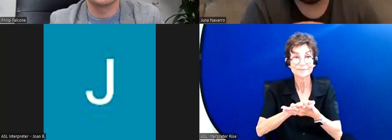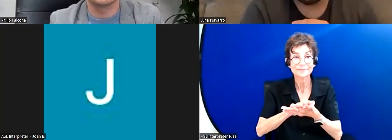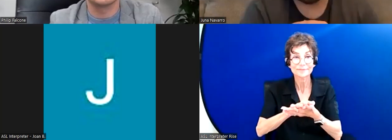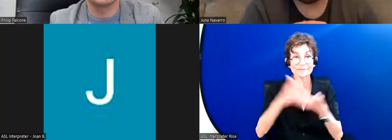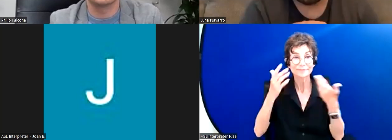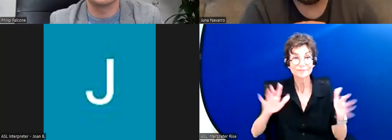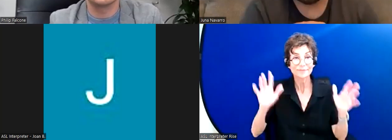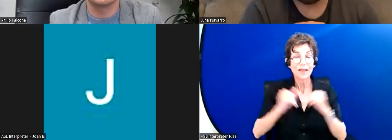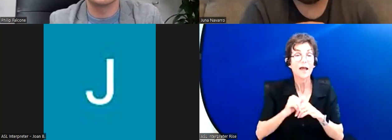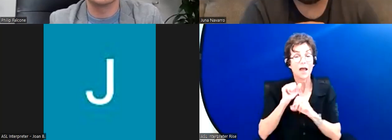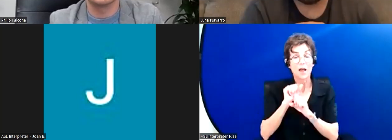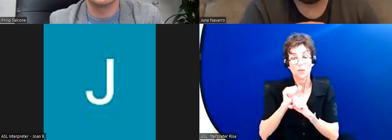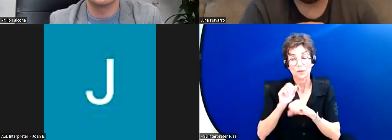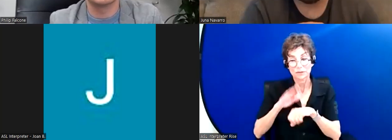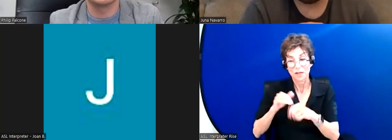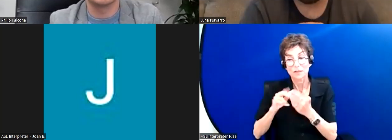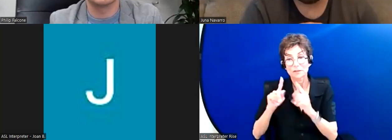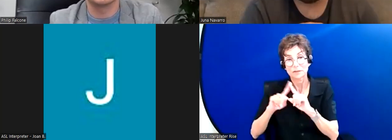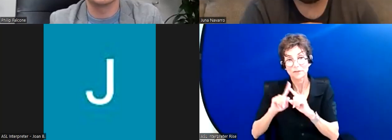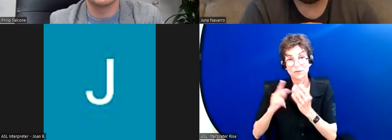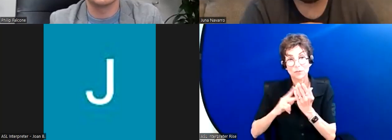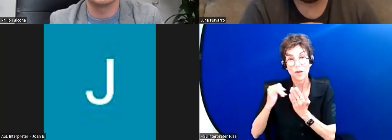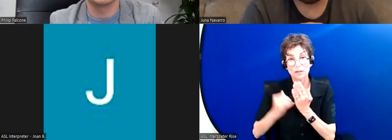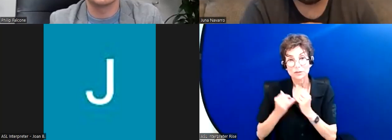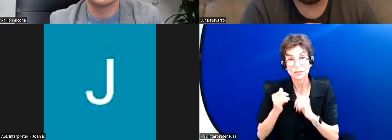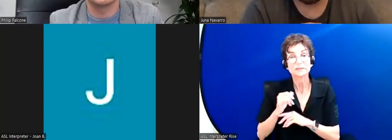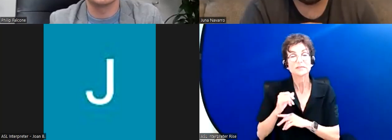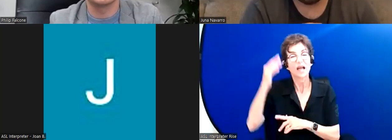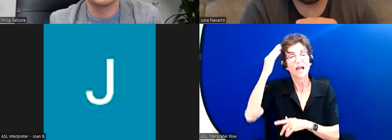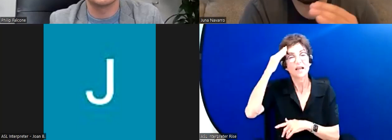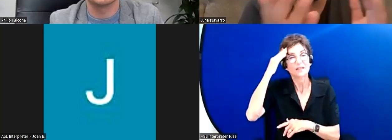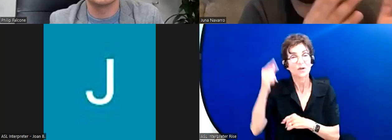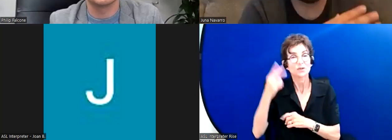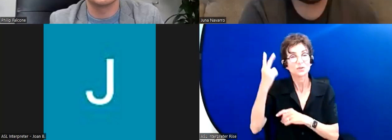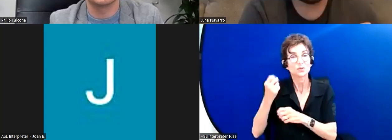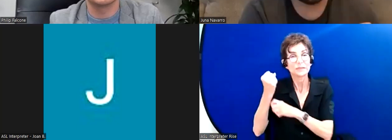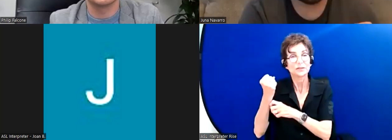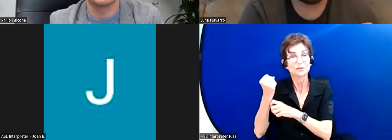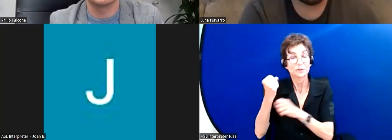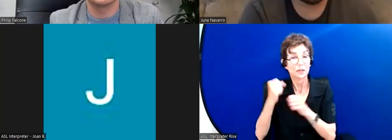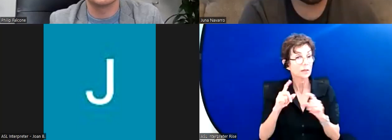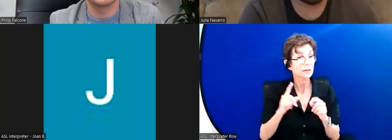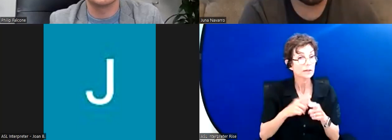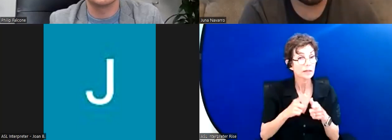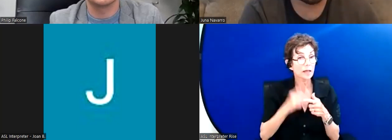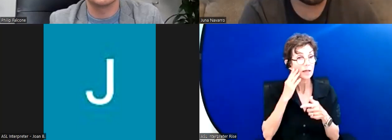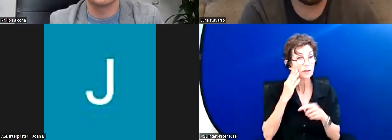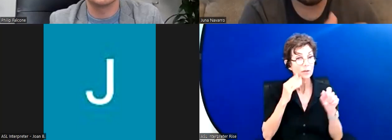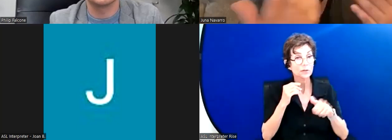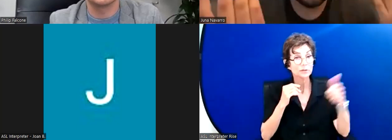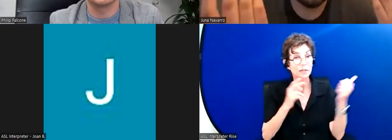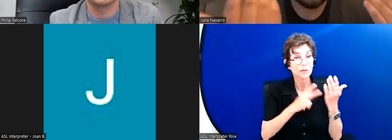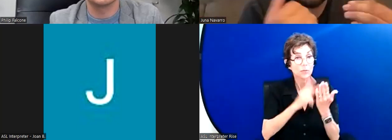worked on projects that I know that aren't going to be there as low commitment, 2 years, or there's projects here that are going to be preserved for a long